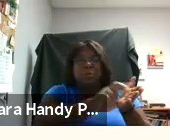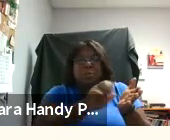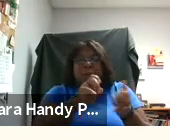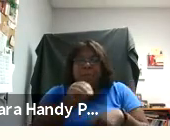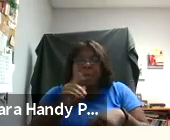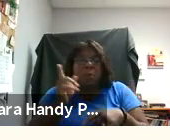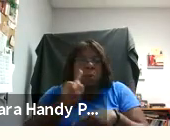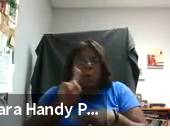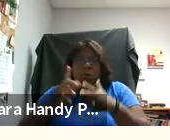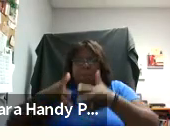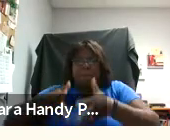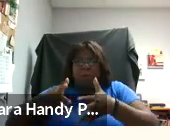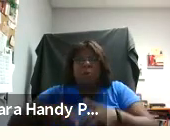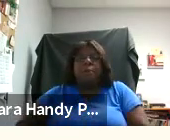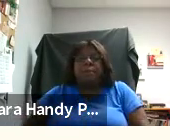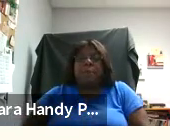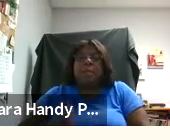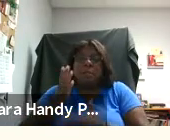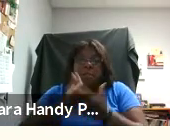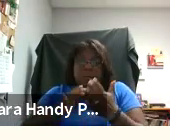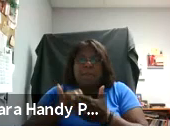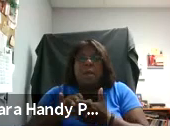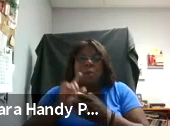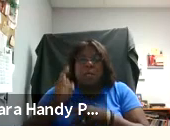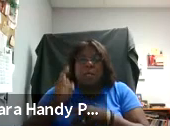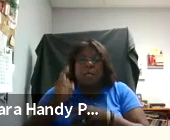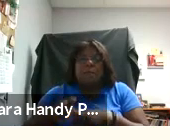remainder. Some of that went to the admin. It was about